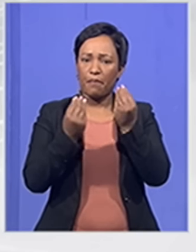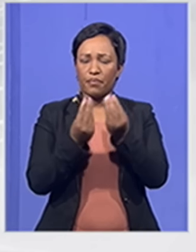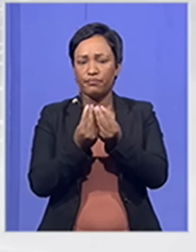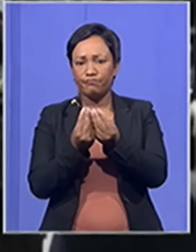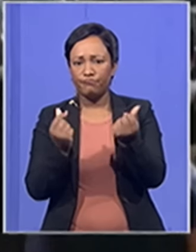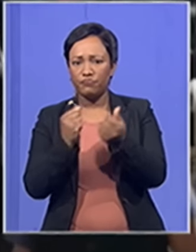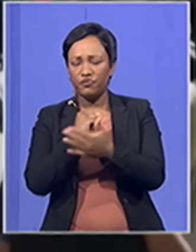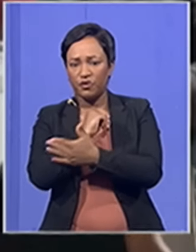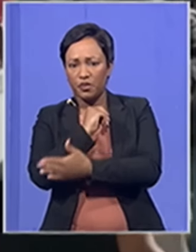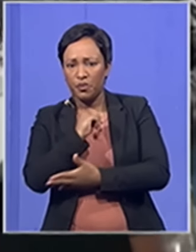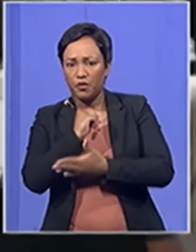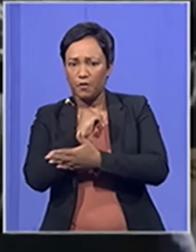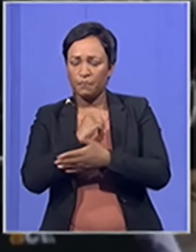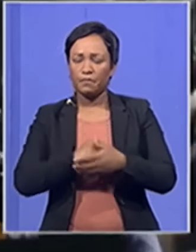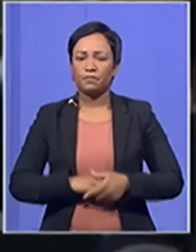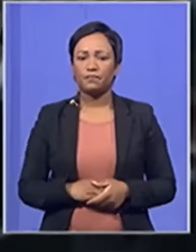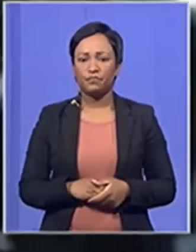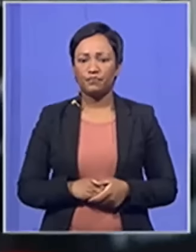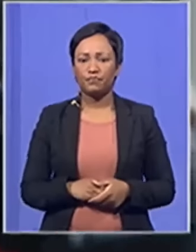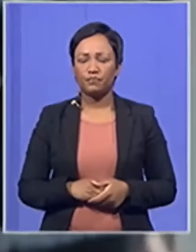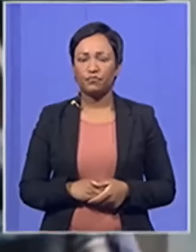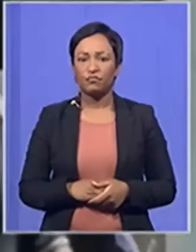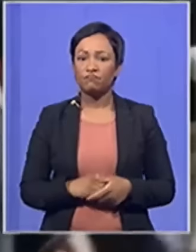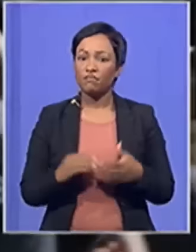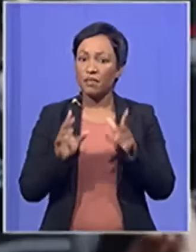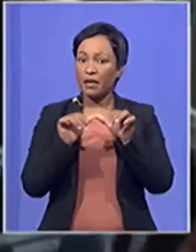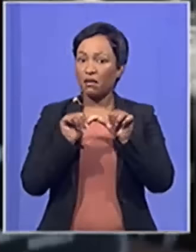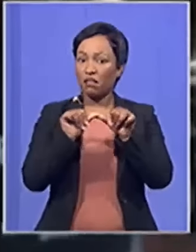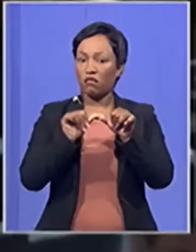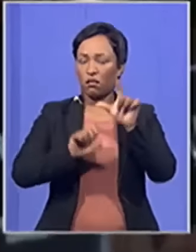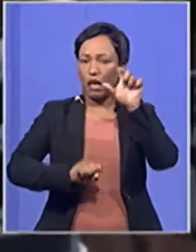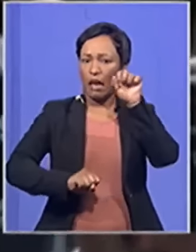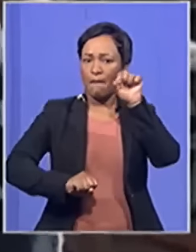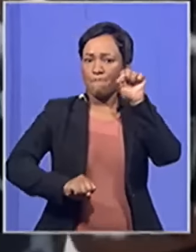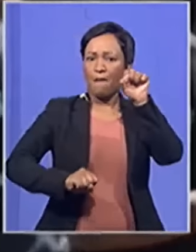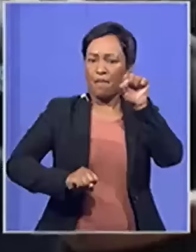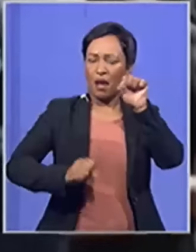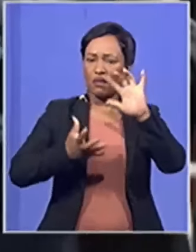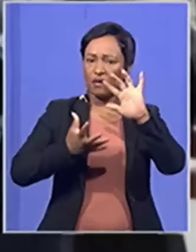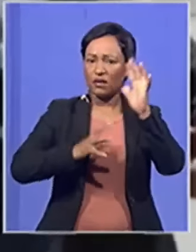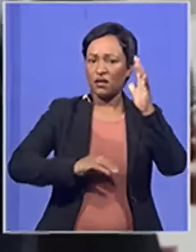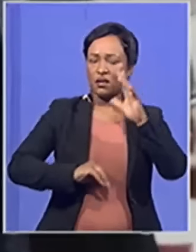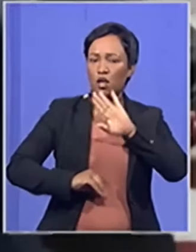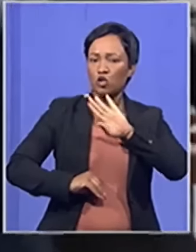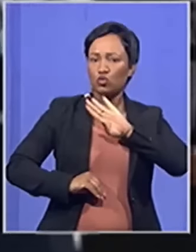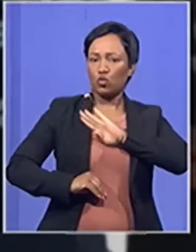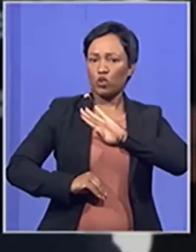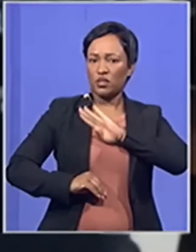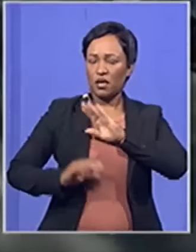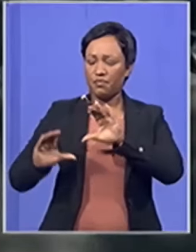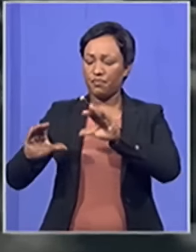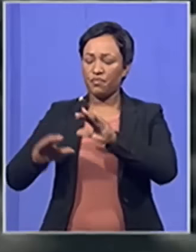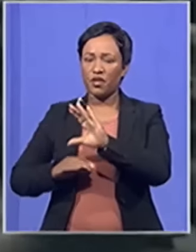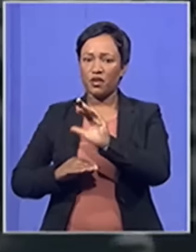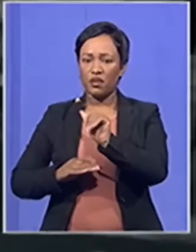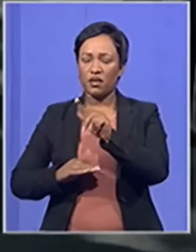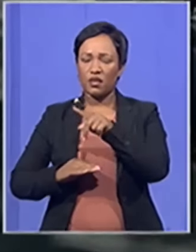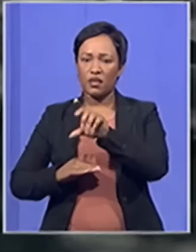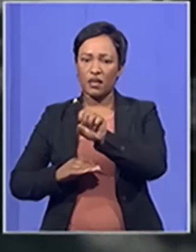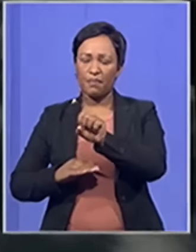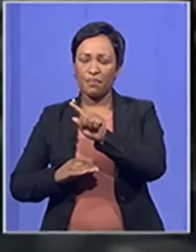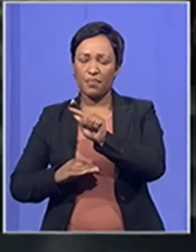naga. Go le bjalo magato a boipiletšo a sa tšwela pele fao lekala la sešole sa Madagascar la Capsat le tsebagaditšego gore